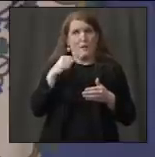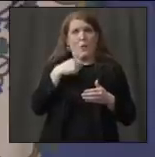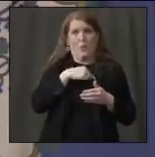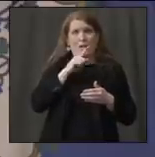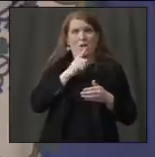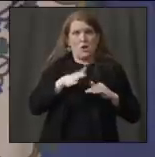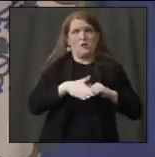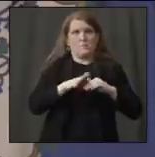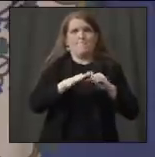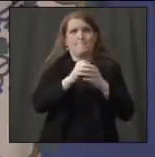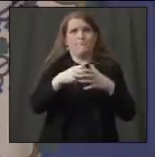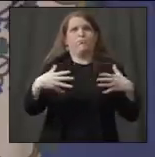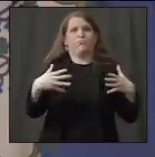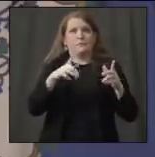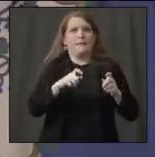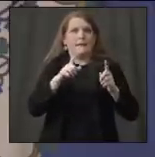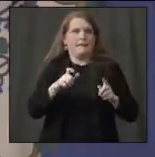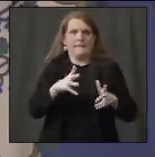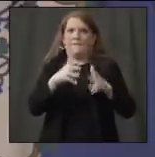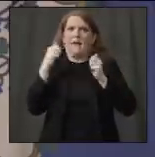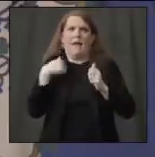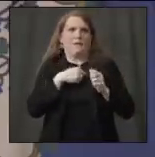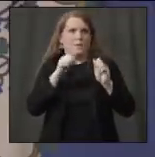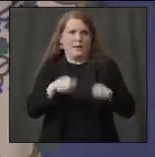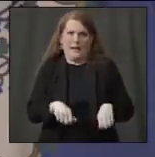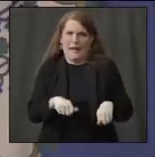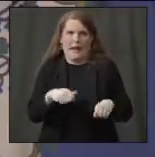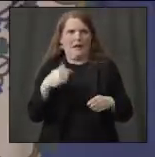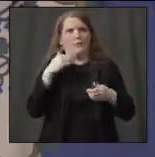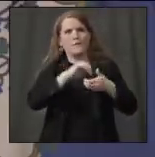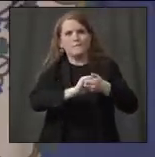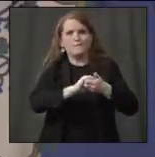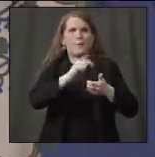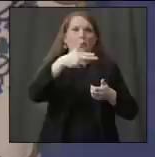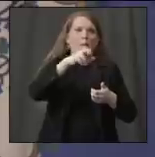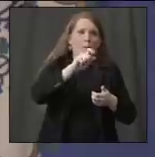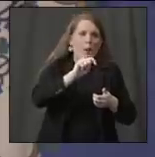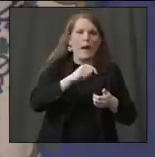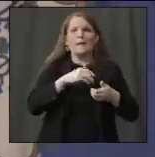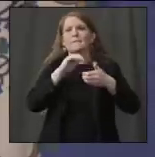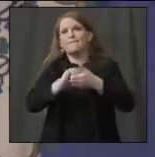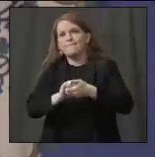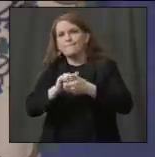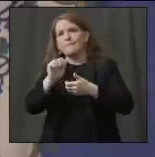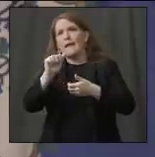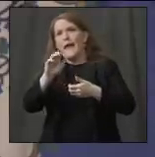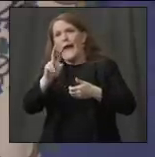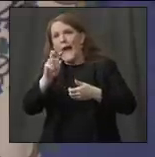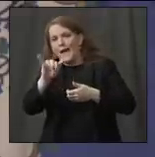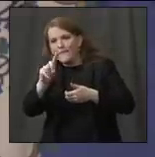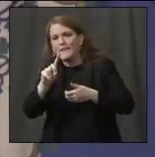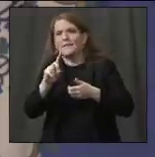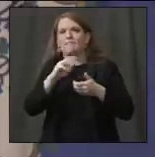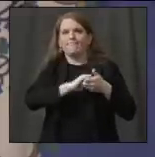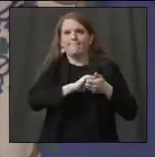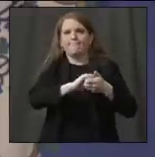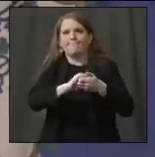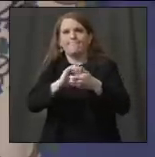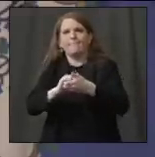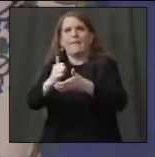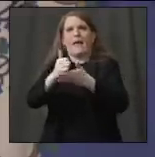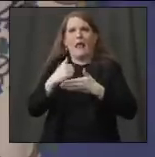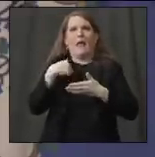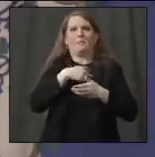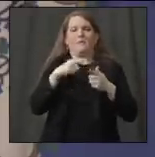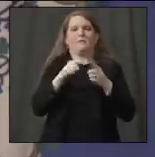between Quest, between CVS, between Abbott, we have some great corporate relationships that are allowing us to ramp up our testing. 15,000 a